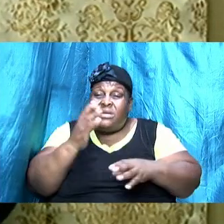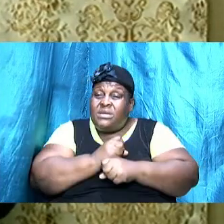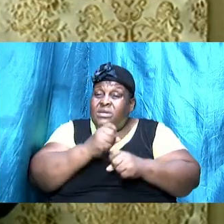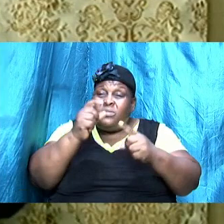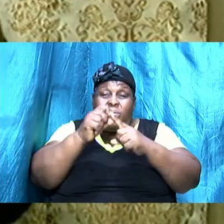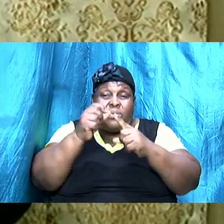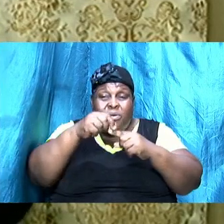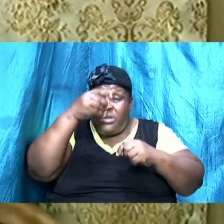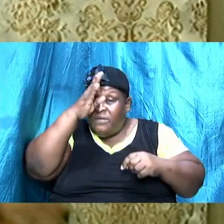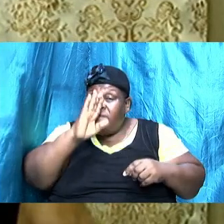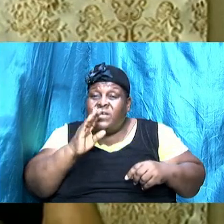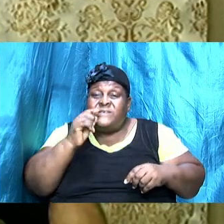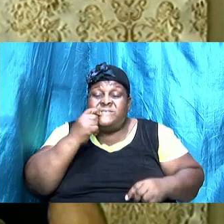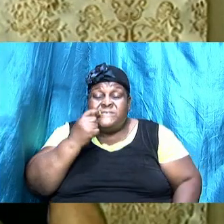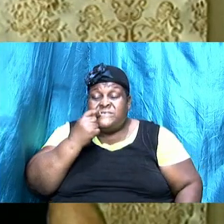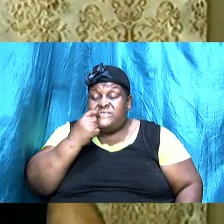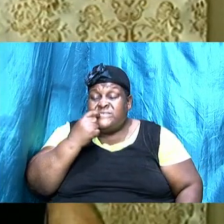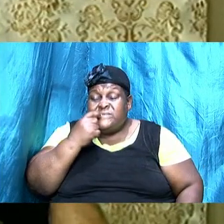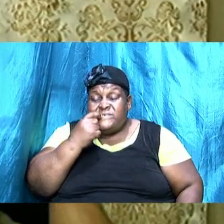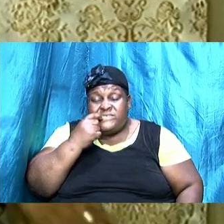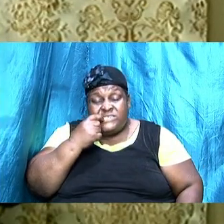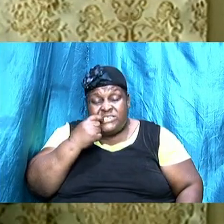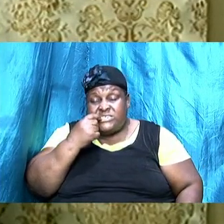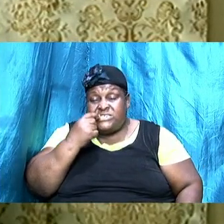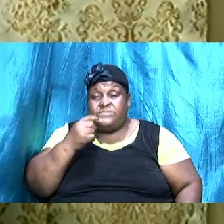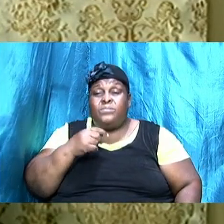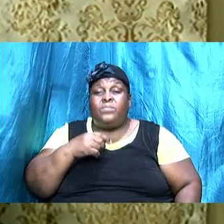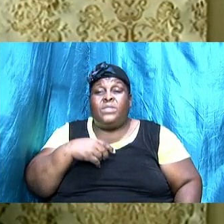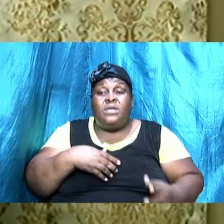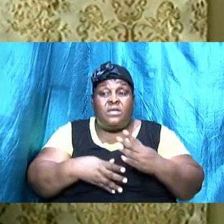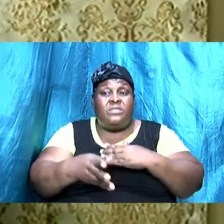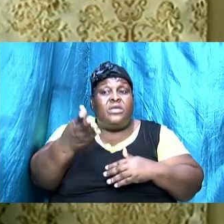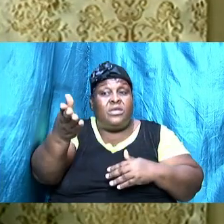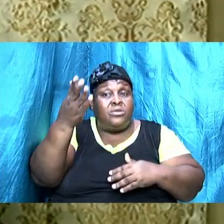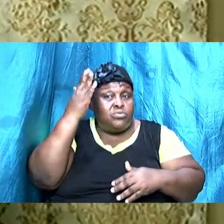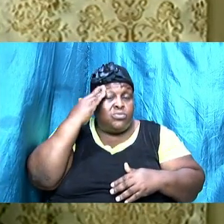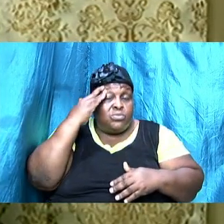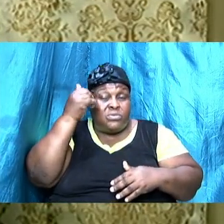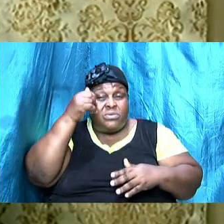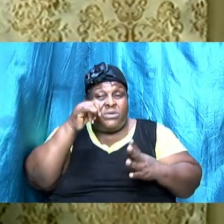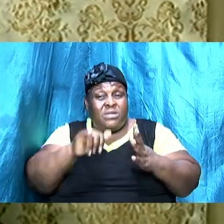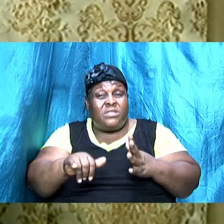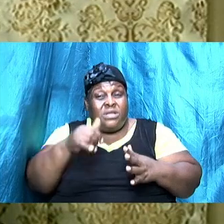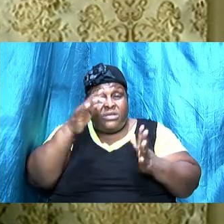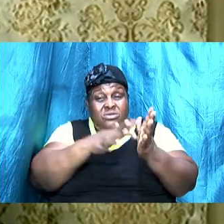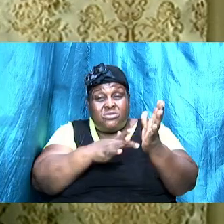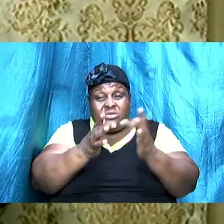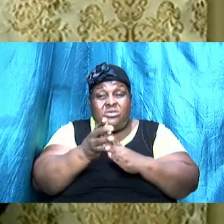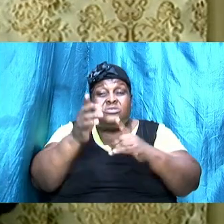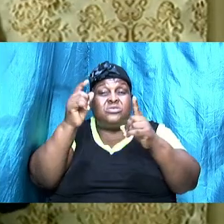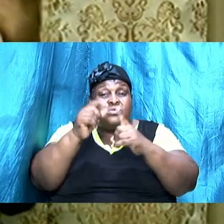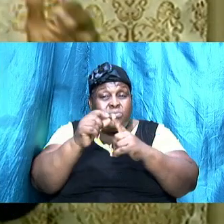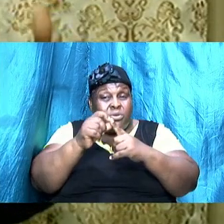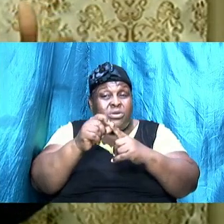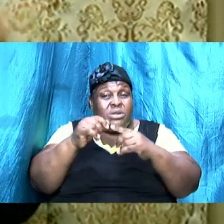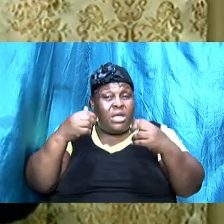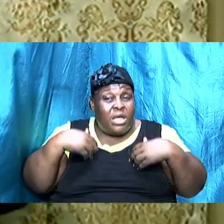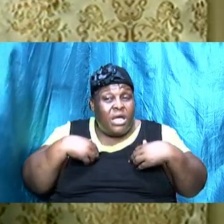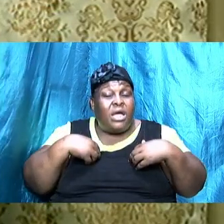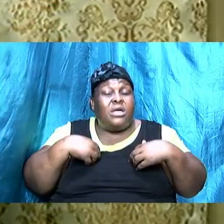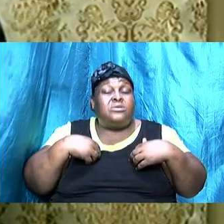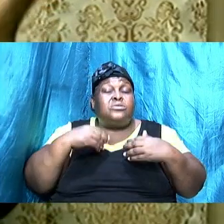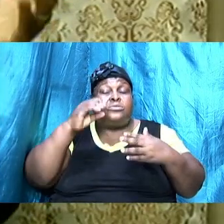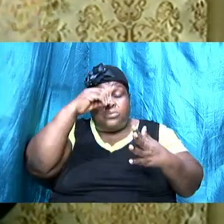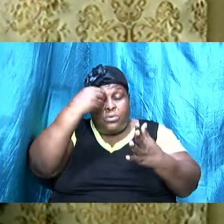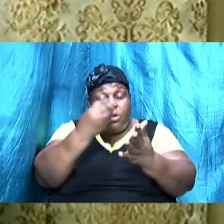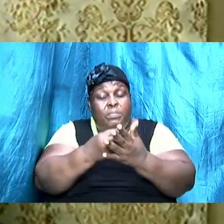of God seriously. They knew that Jesus's word had to be obeyed